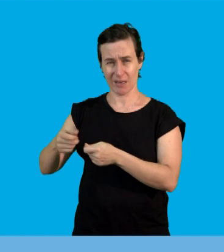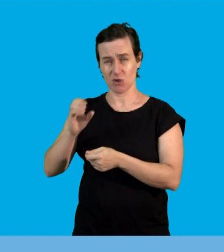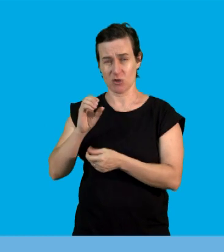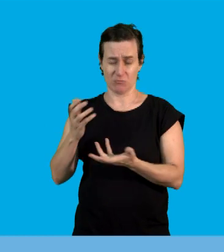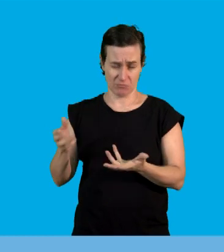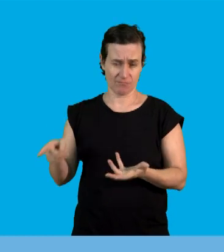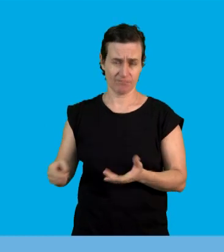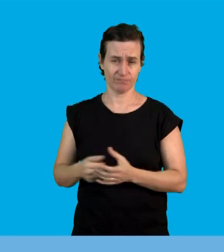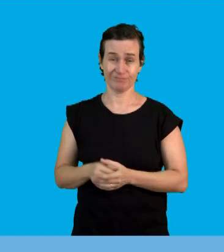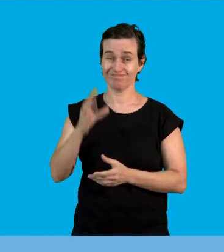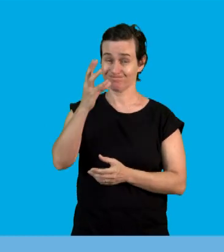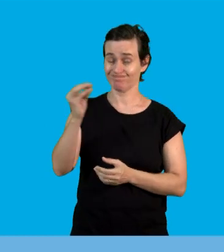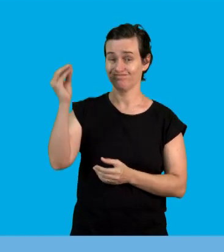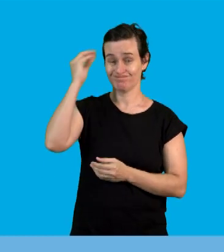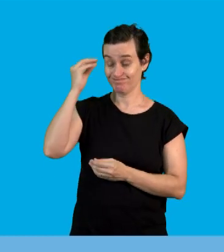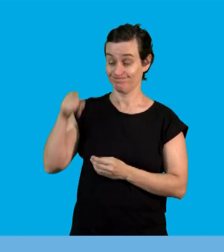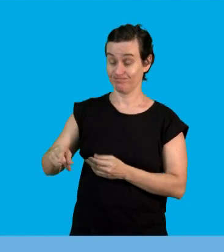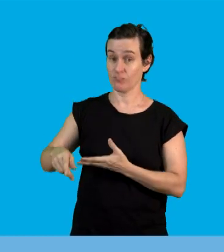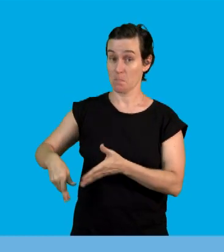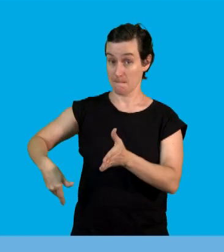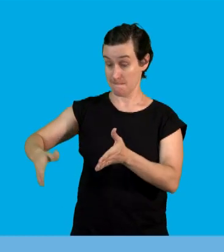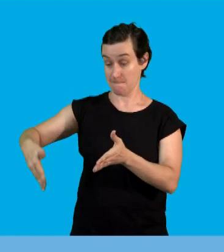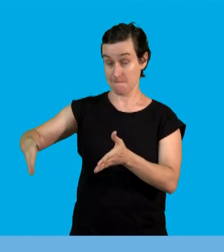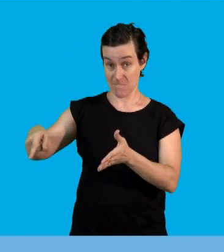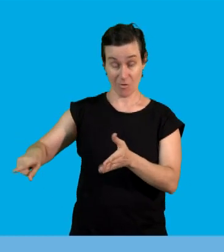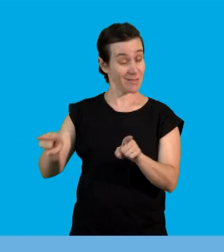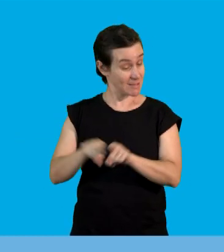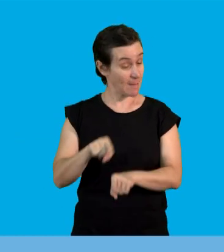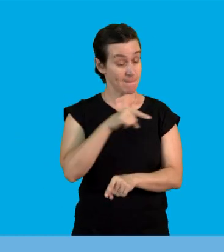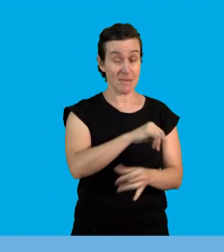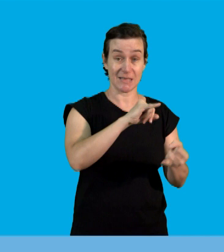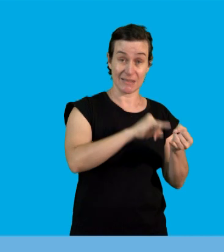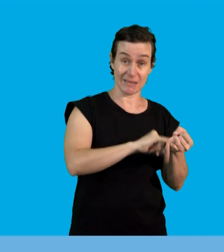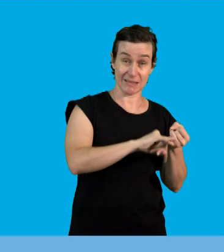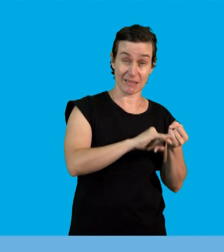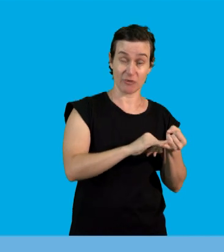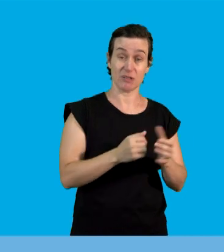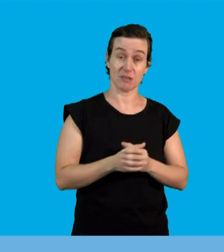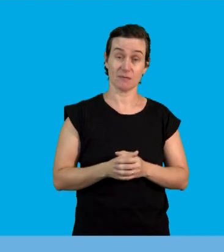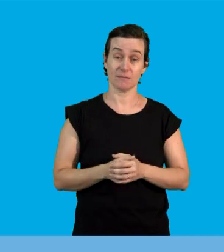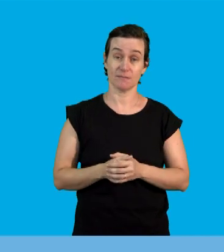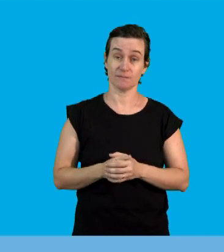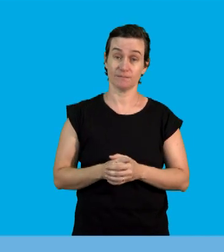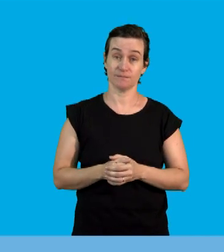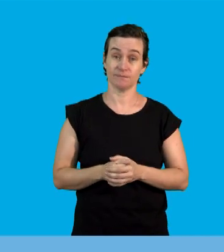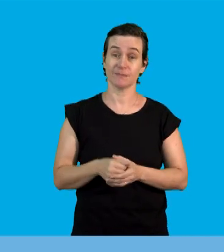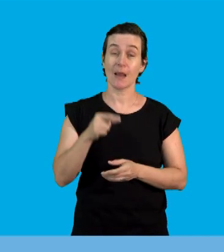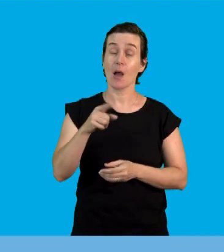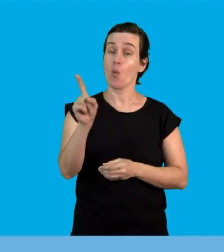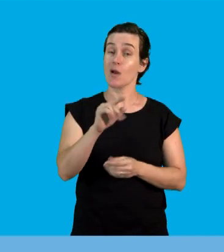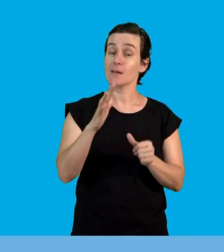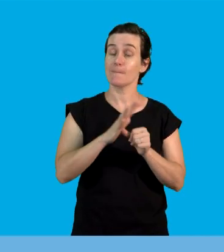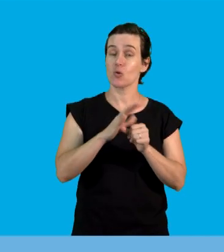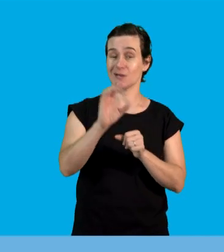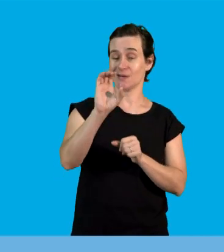in this case. Remember, in parallel, we have, in parallel and series, we have things that you need to be talking about. We need to talk about